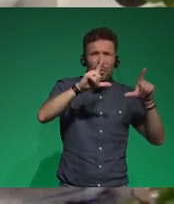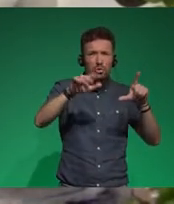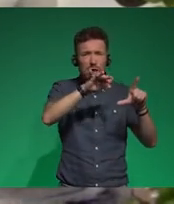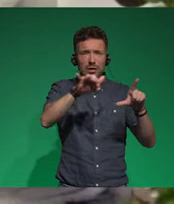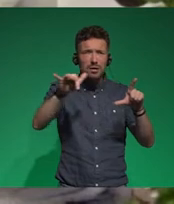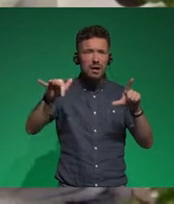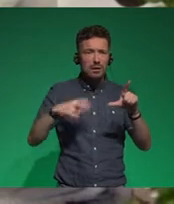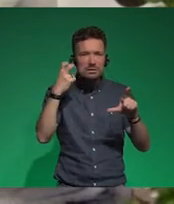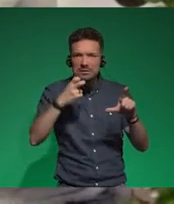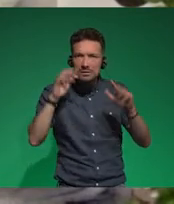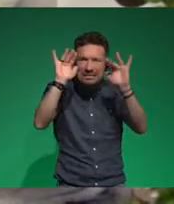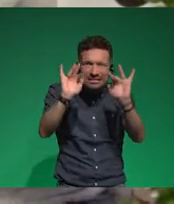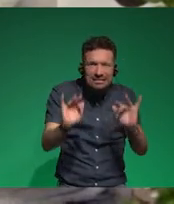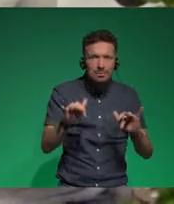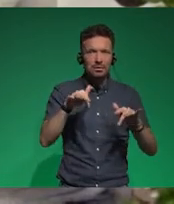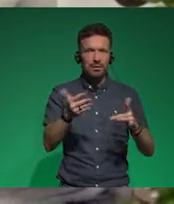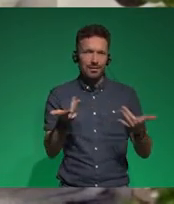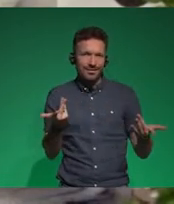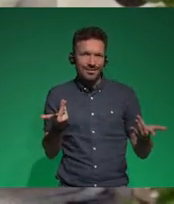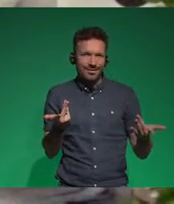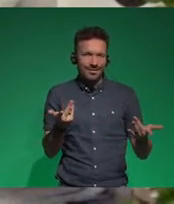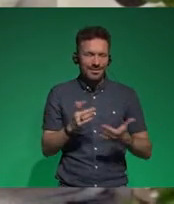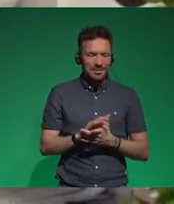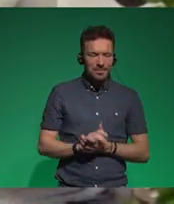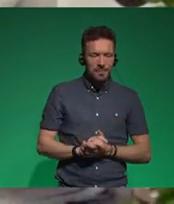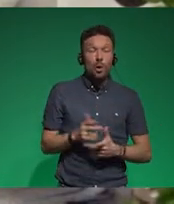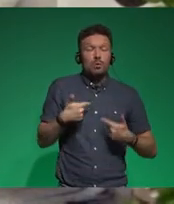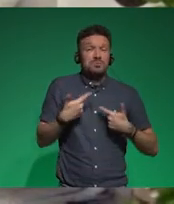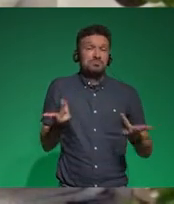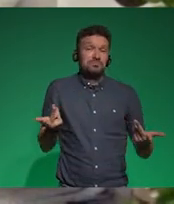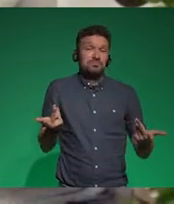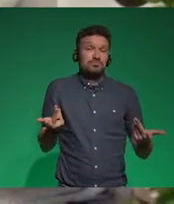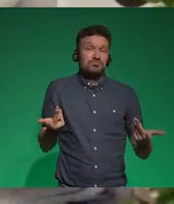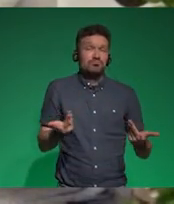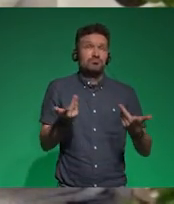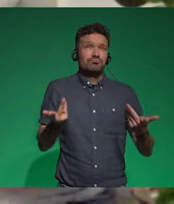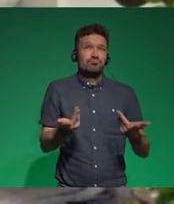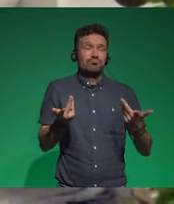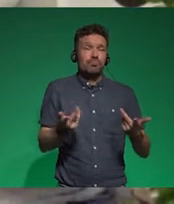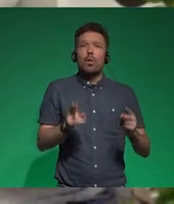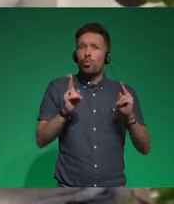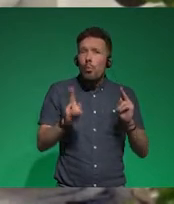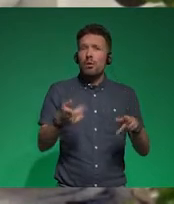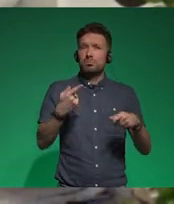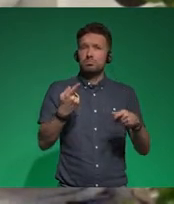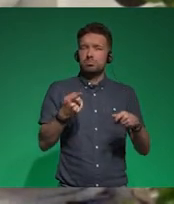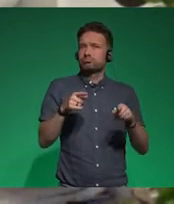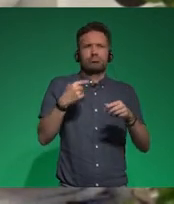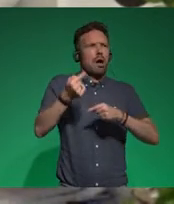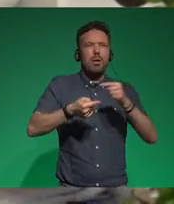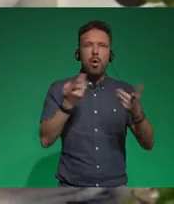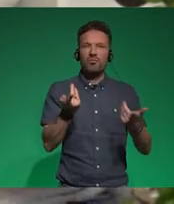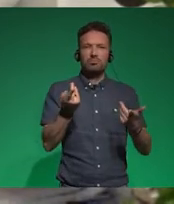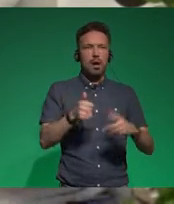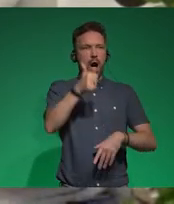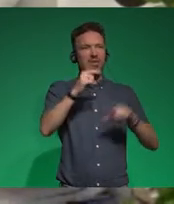I would choose the one that you would see a small person